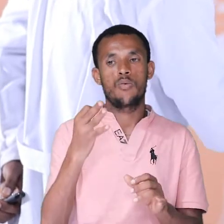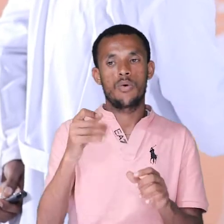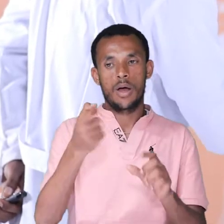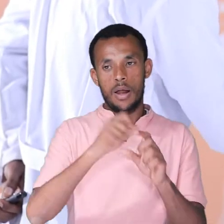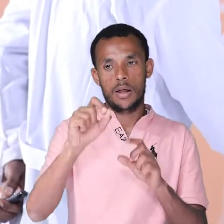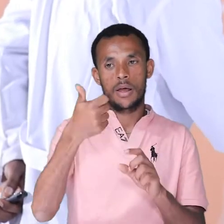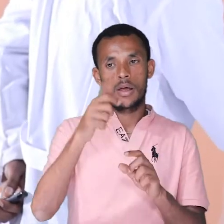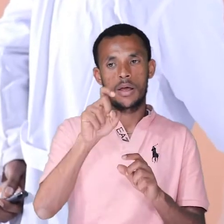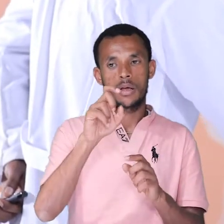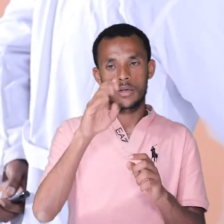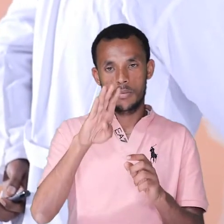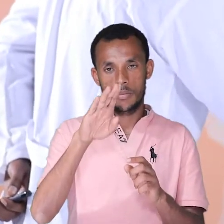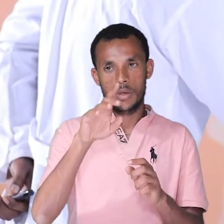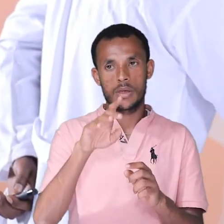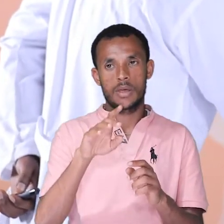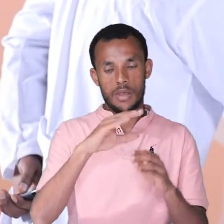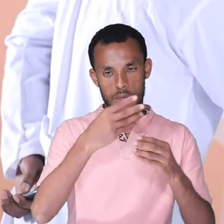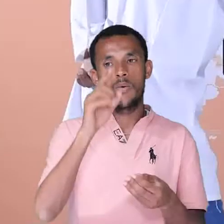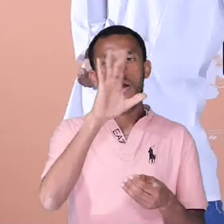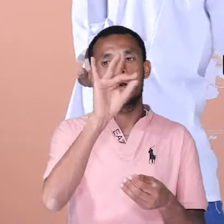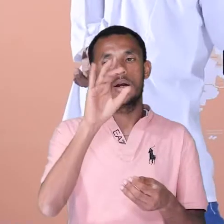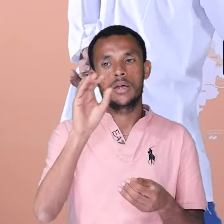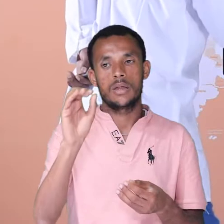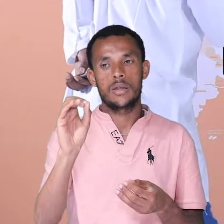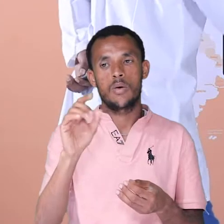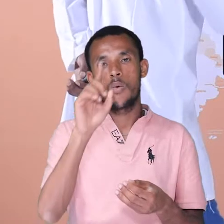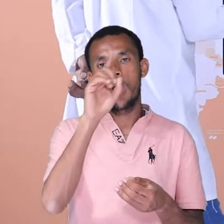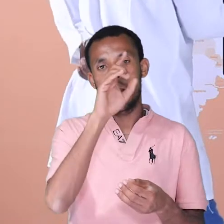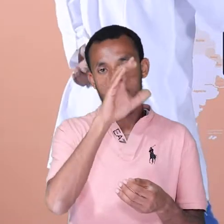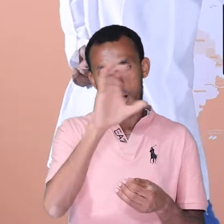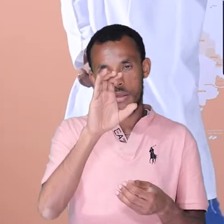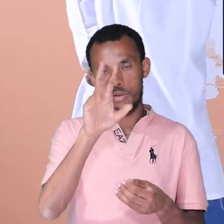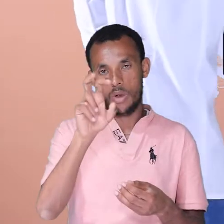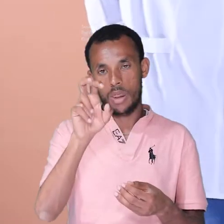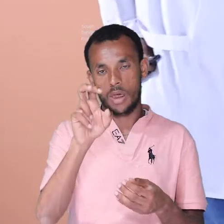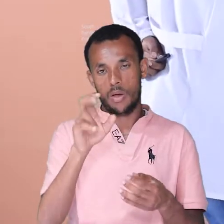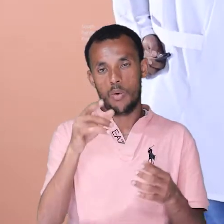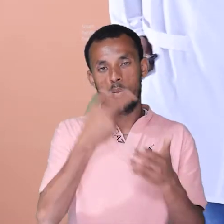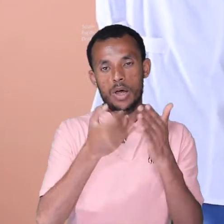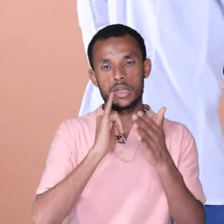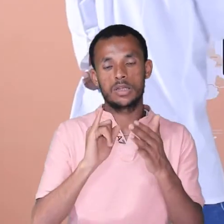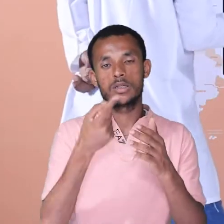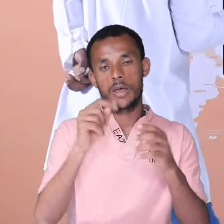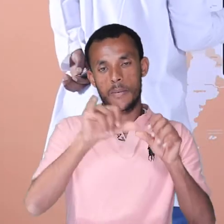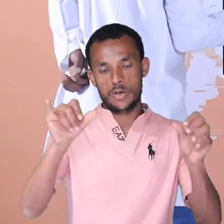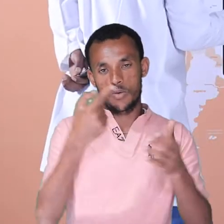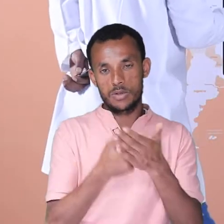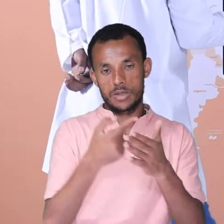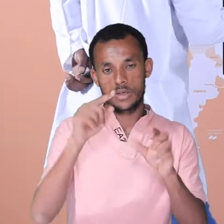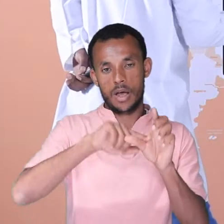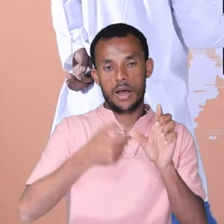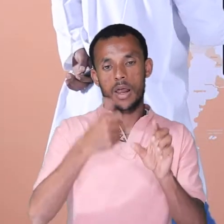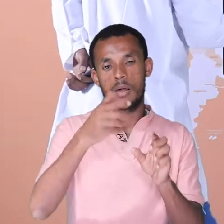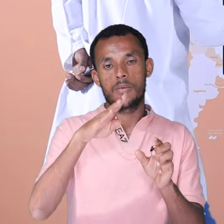arc AXB is given by, let me 120 degree. What is the measures of this angle ABC?